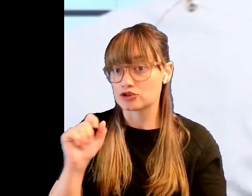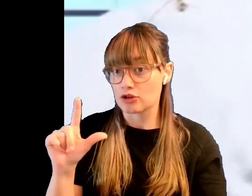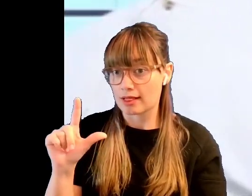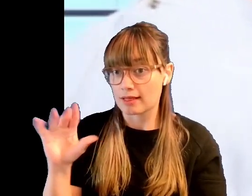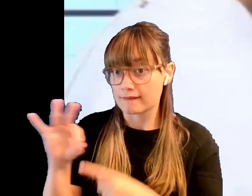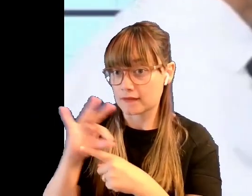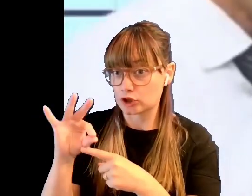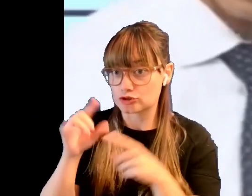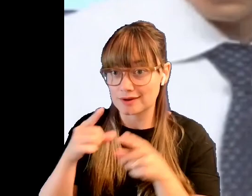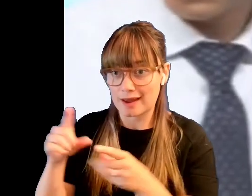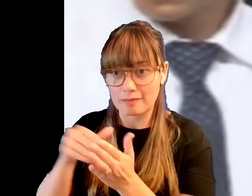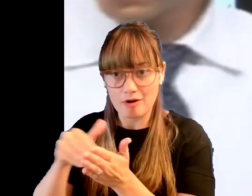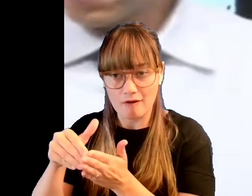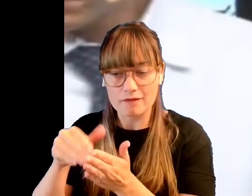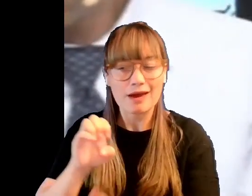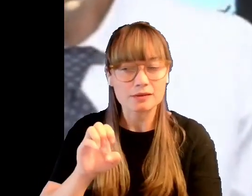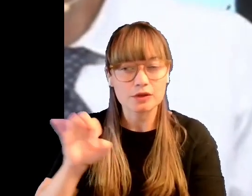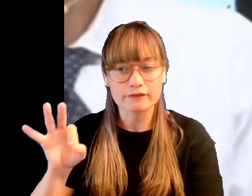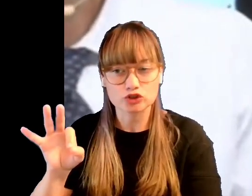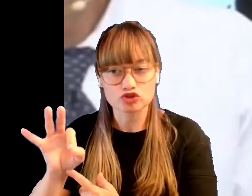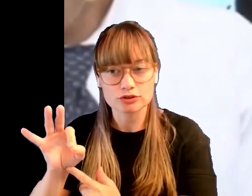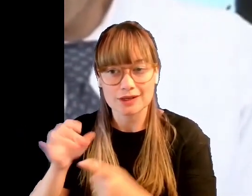think about it,